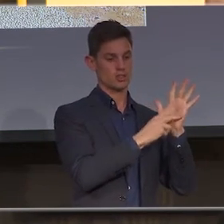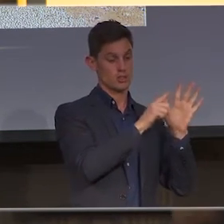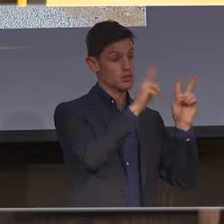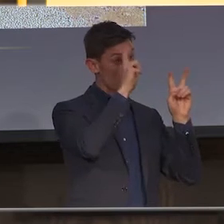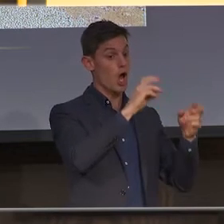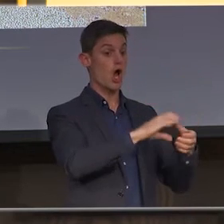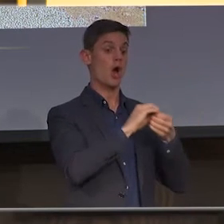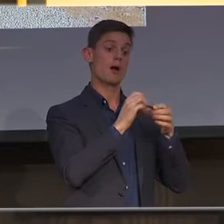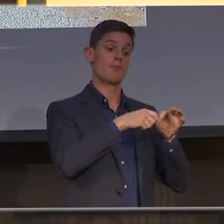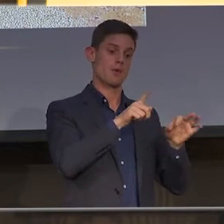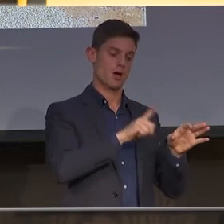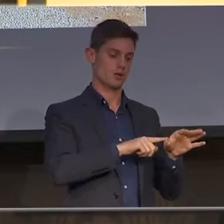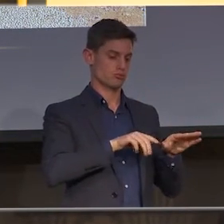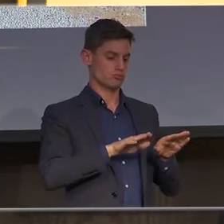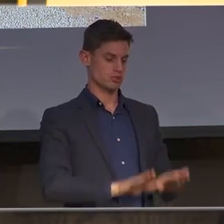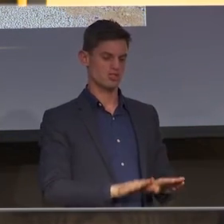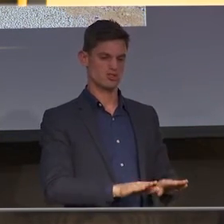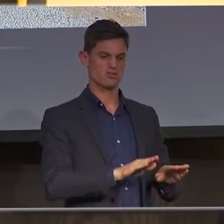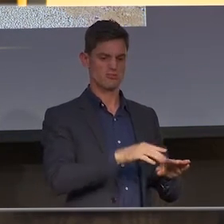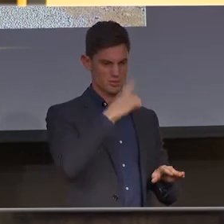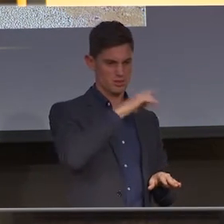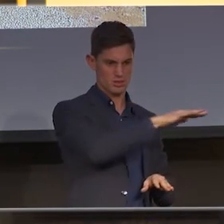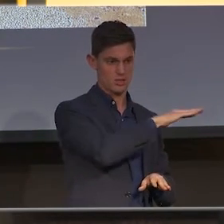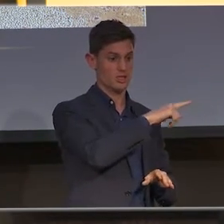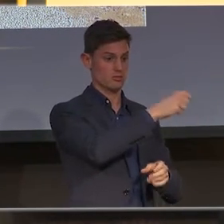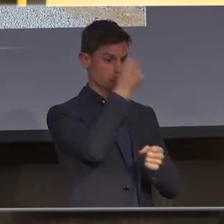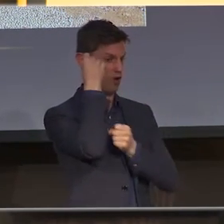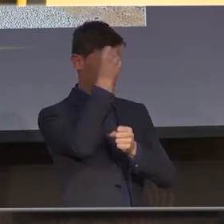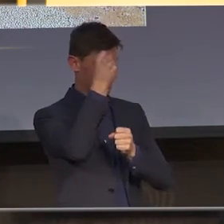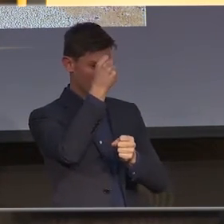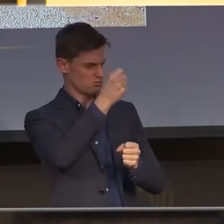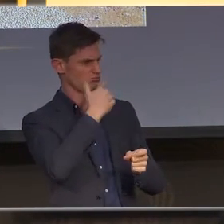owned by British Lord Vestey. The protest was a demand for rights